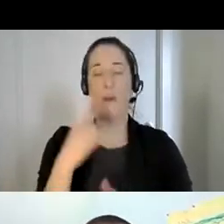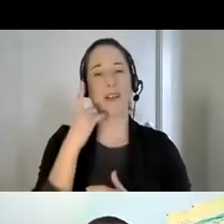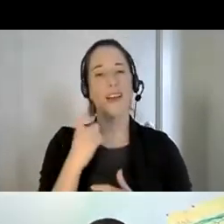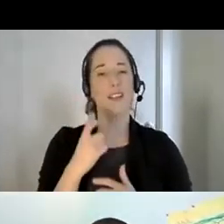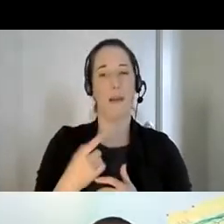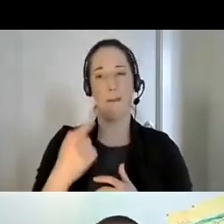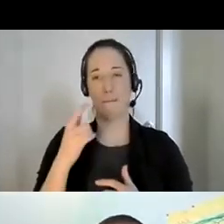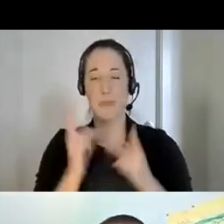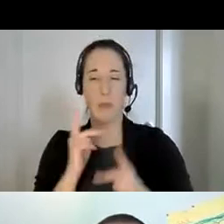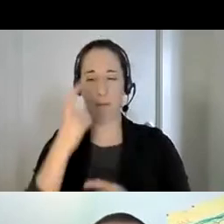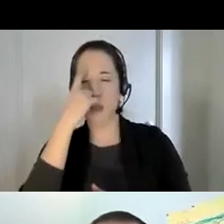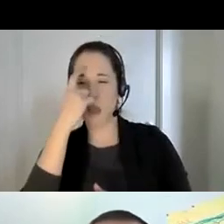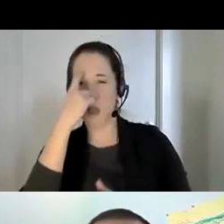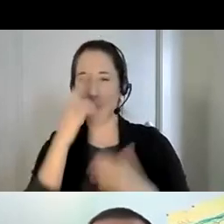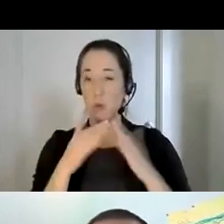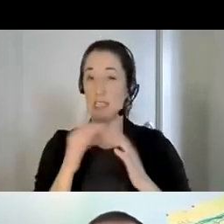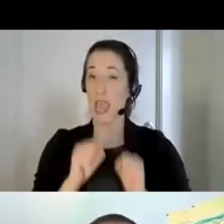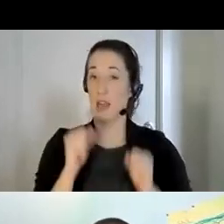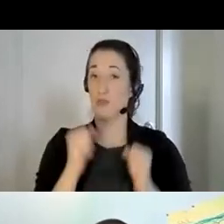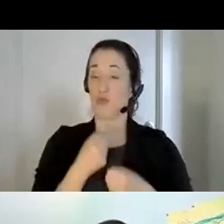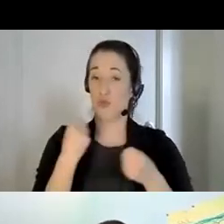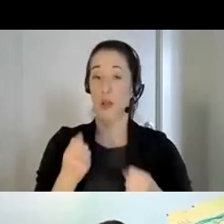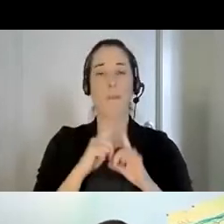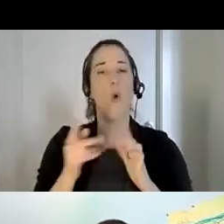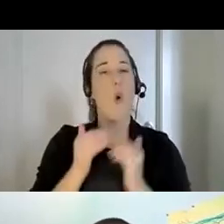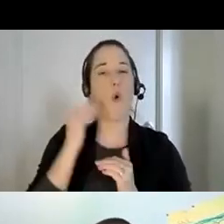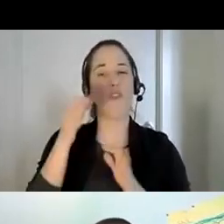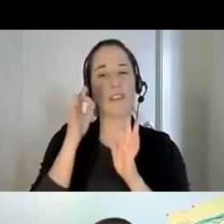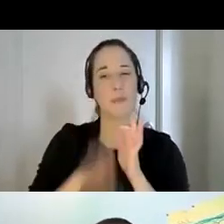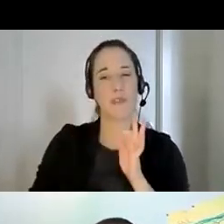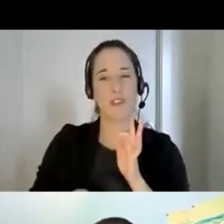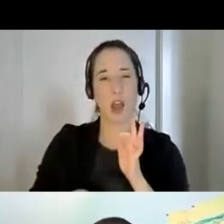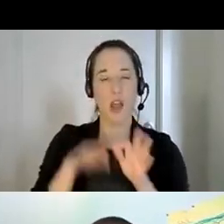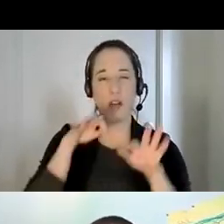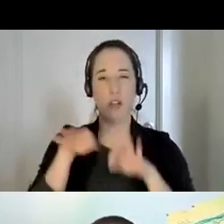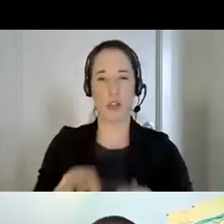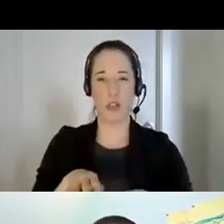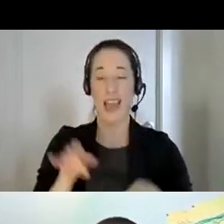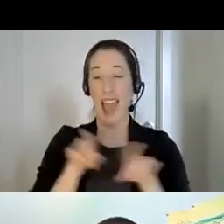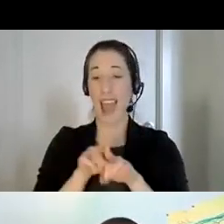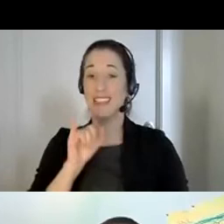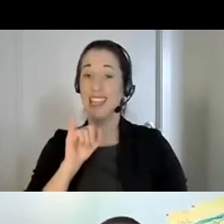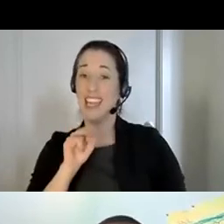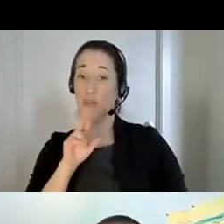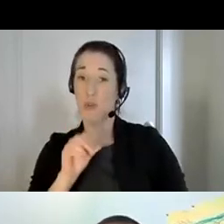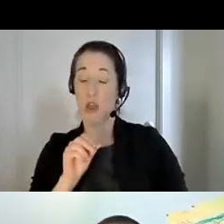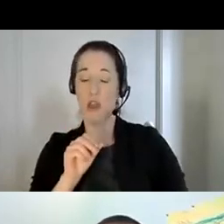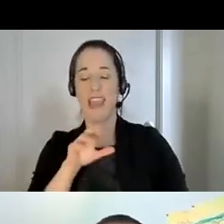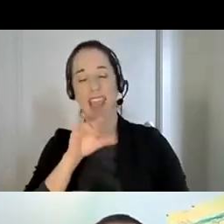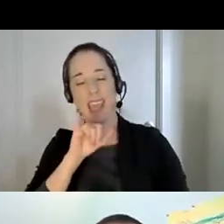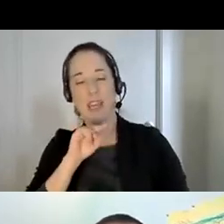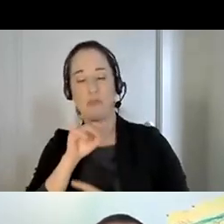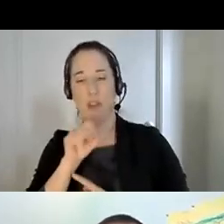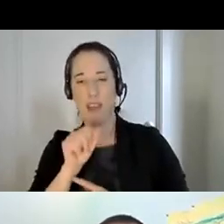an oversimplified conceptualization of this construct as an intra-individual factor, especially among historically